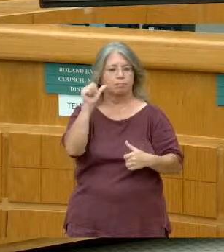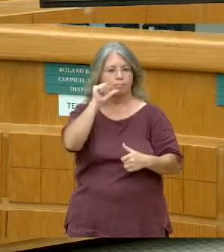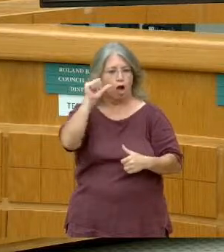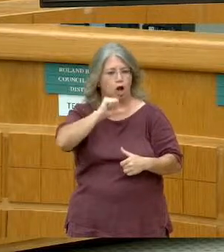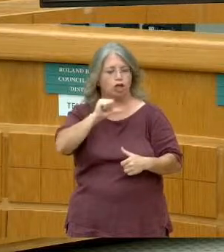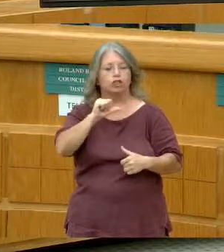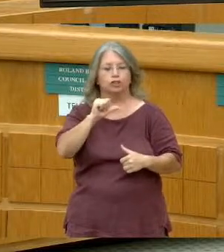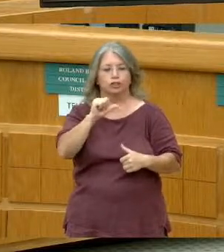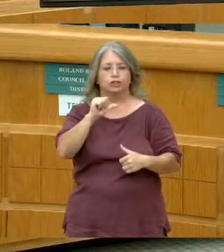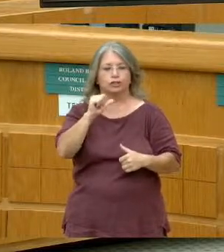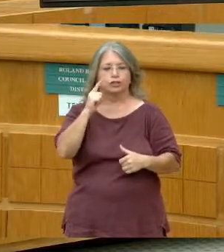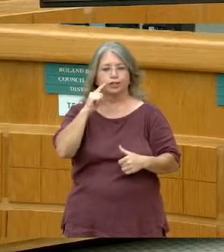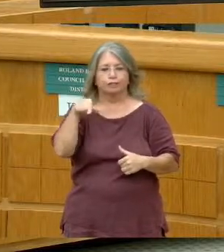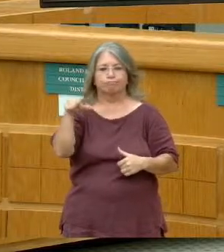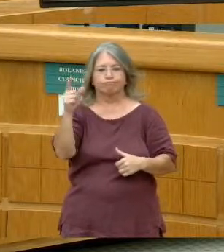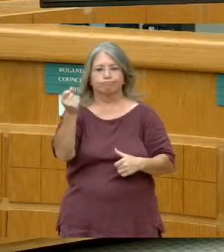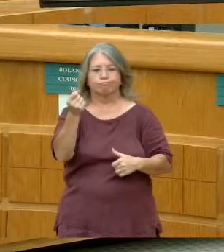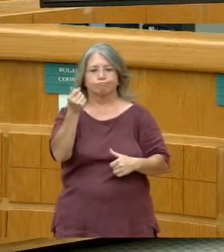at this point that